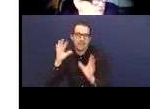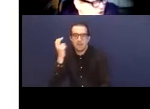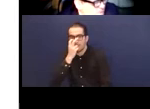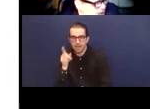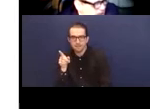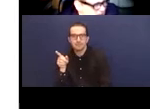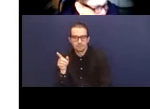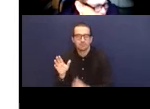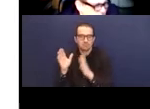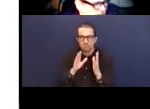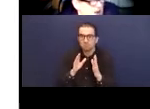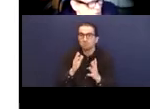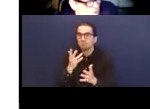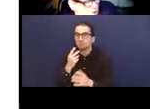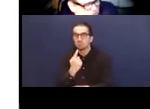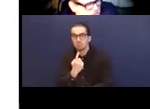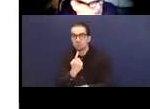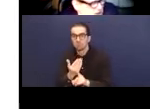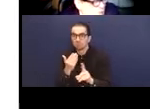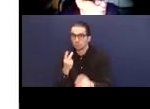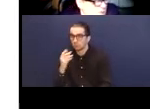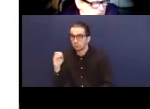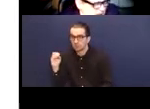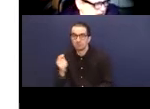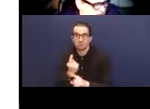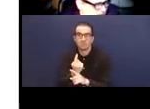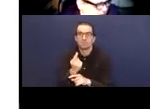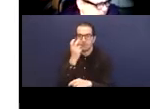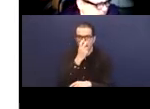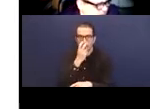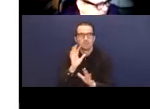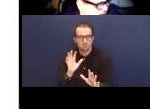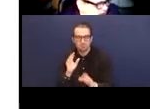presumably from a hearing aid, and 0.5% would be profoundly deaf.